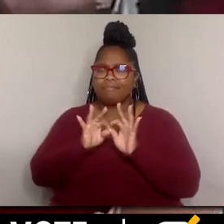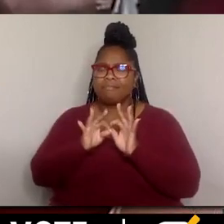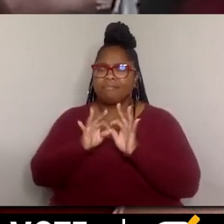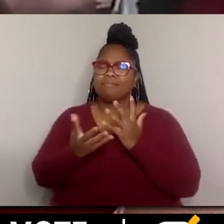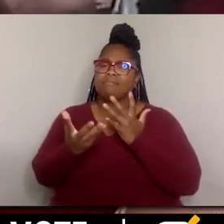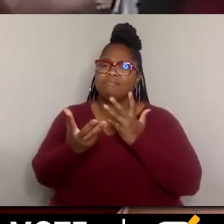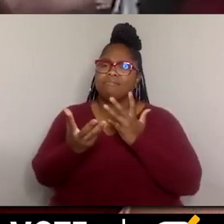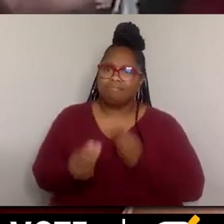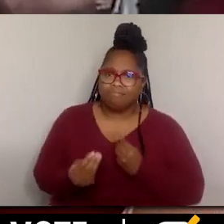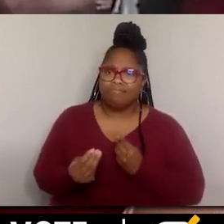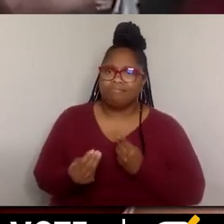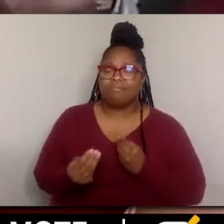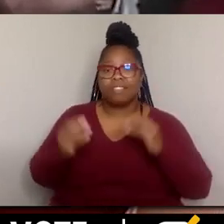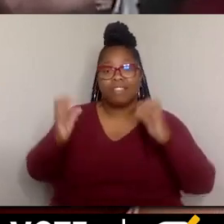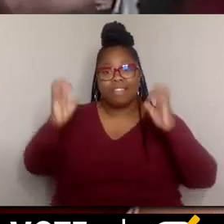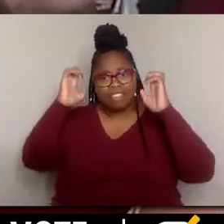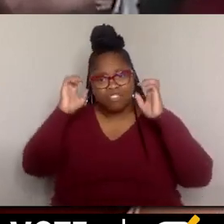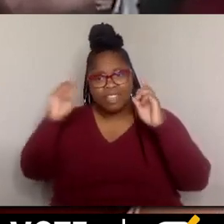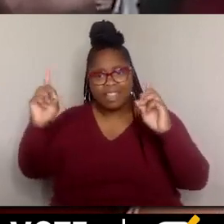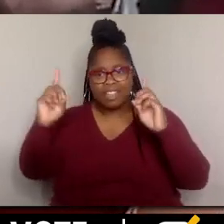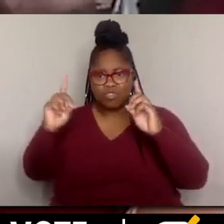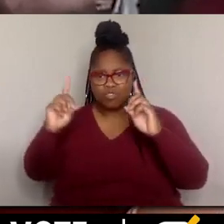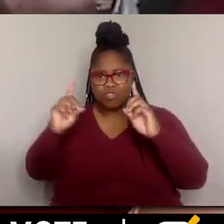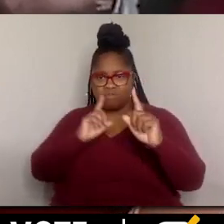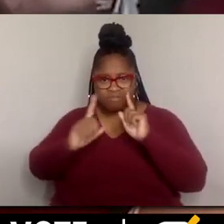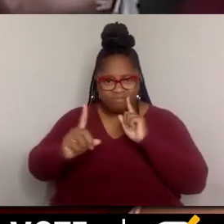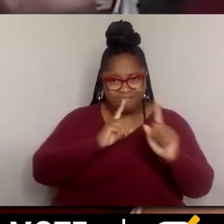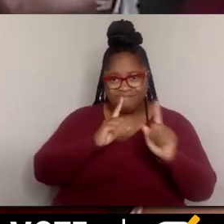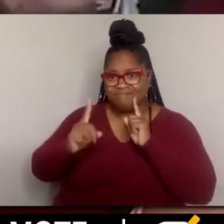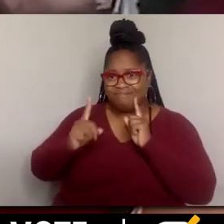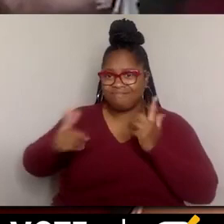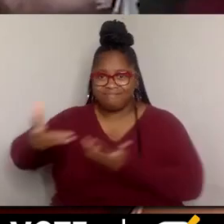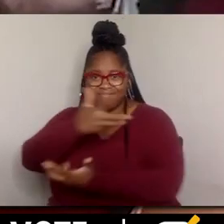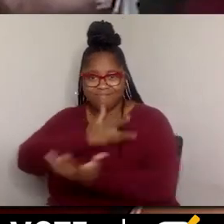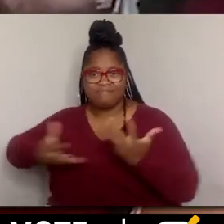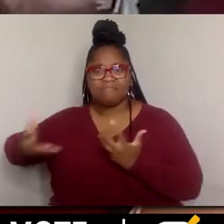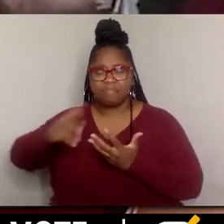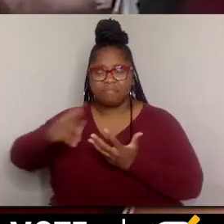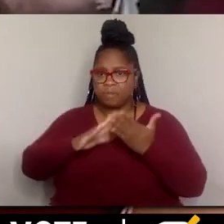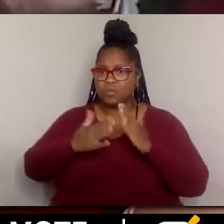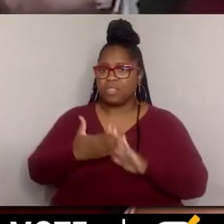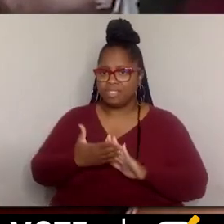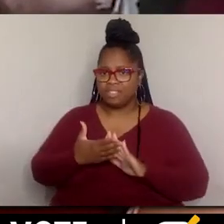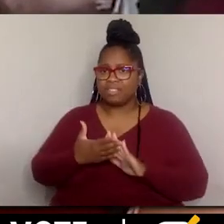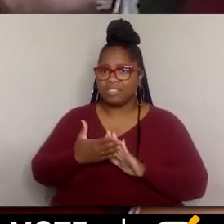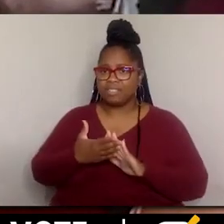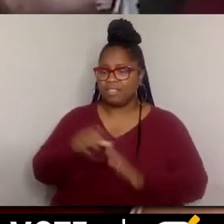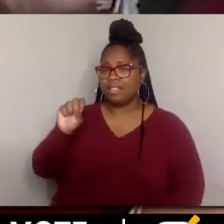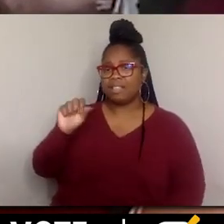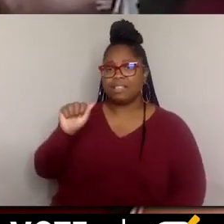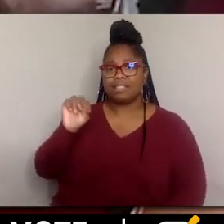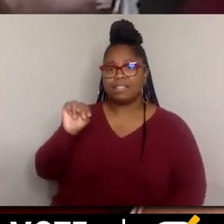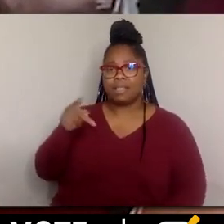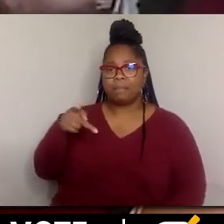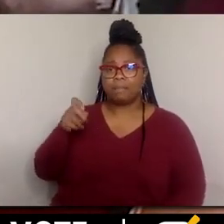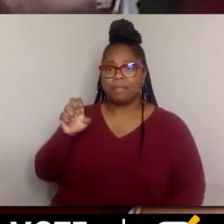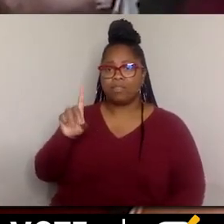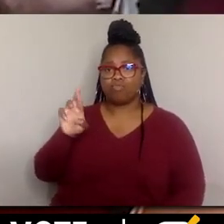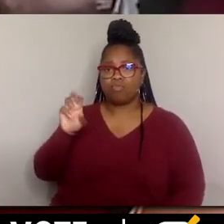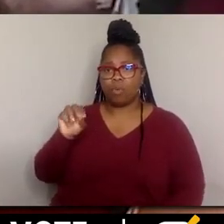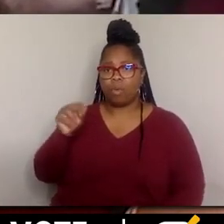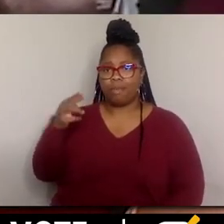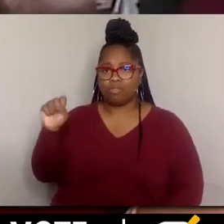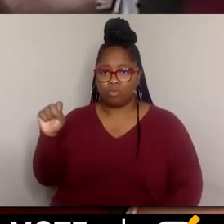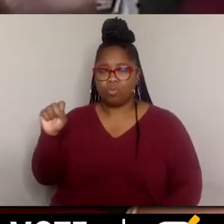empathetic, educational conversations amongst communities. San Pedro High teacher